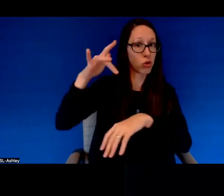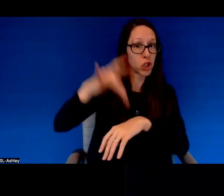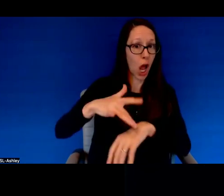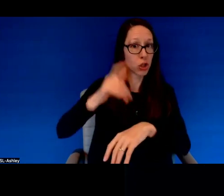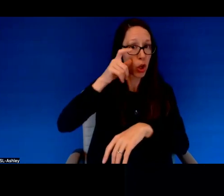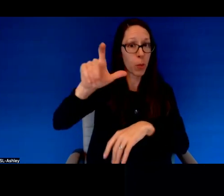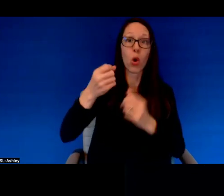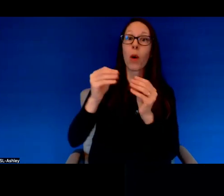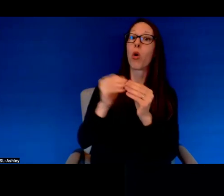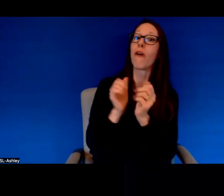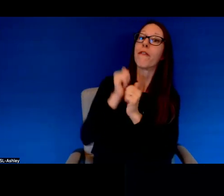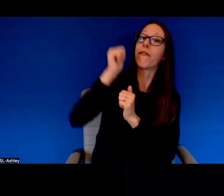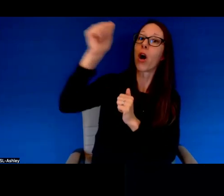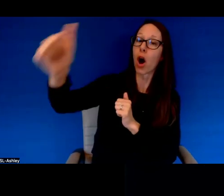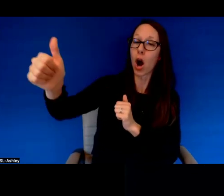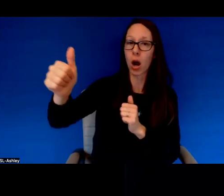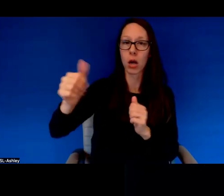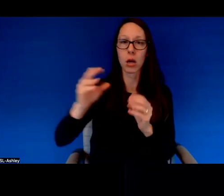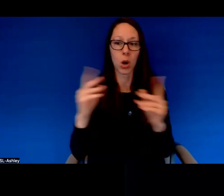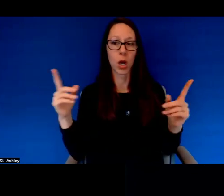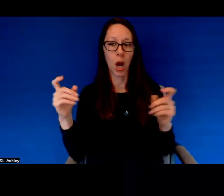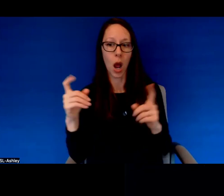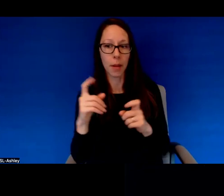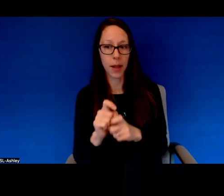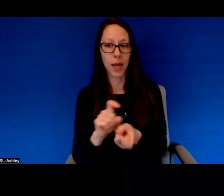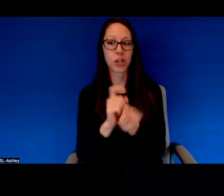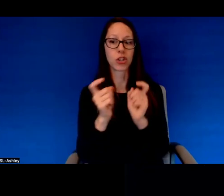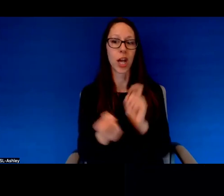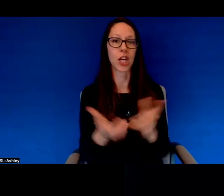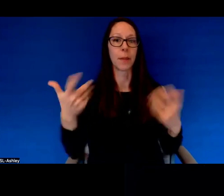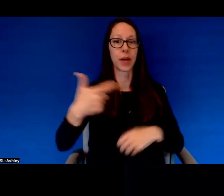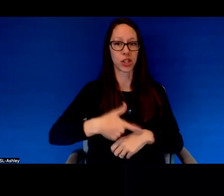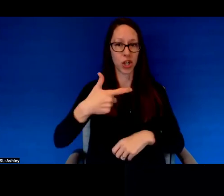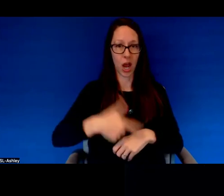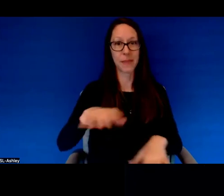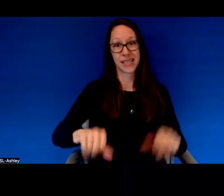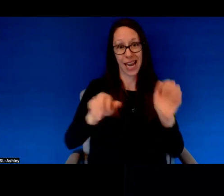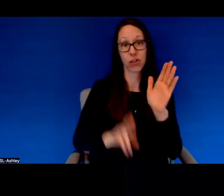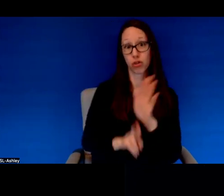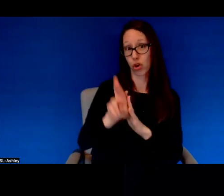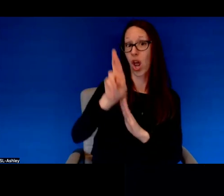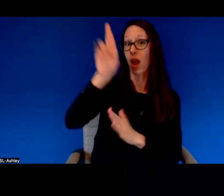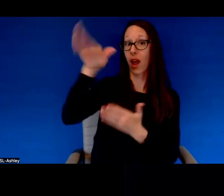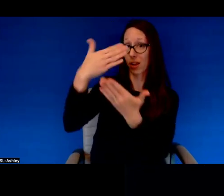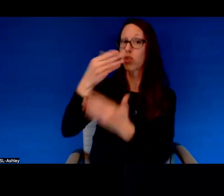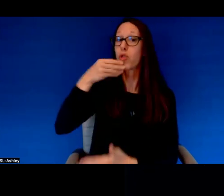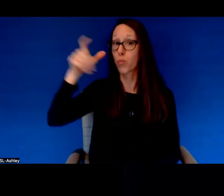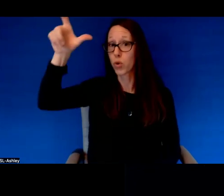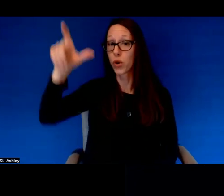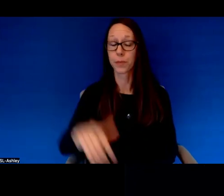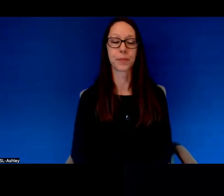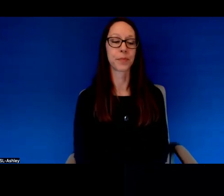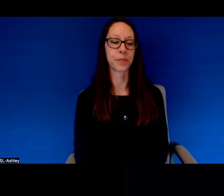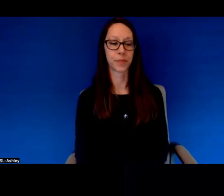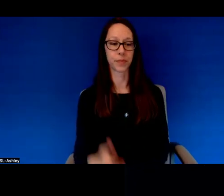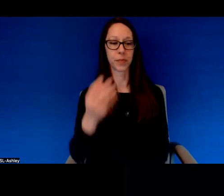these things make it a little more complex and change the amount of time it will take. Really cool. Thank you. Michelle wants to know, is there